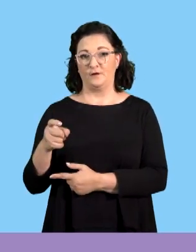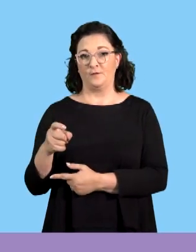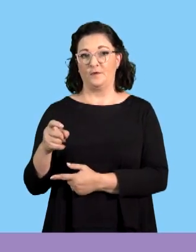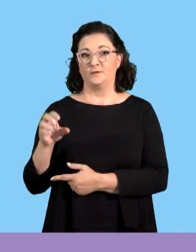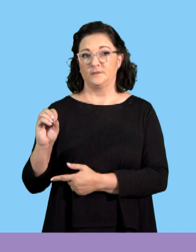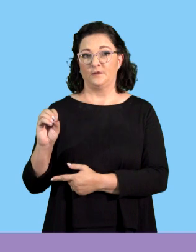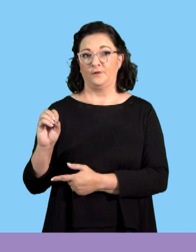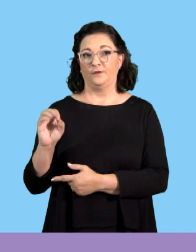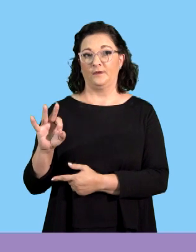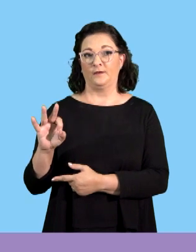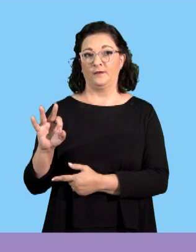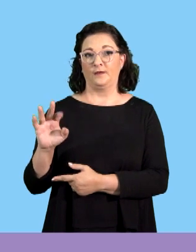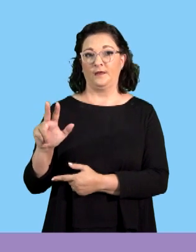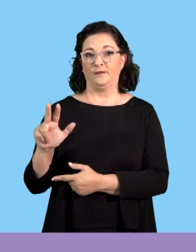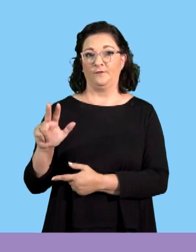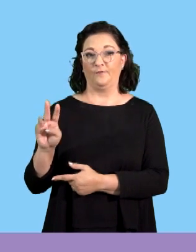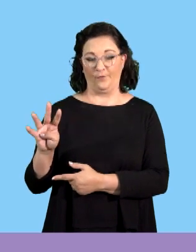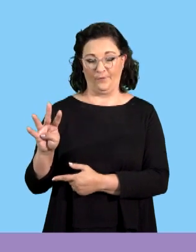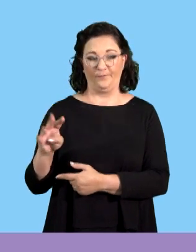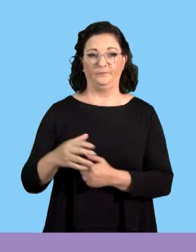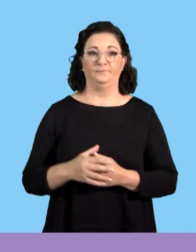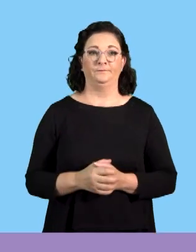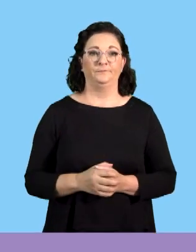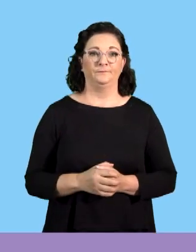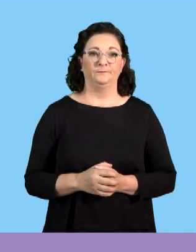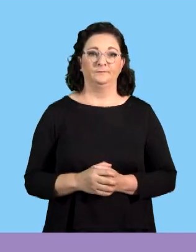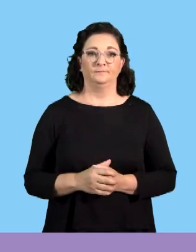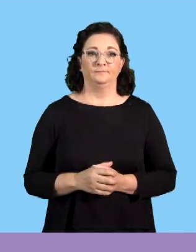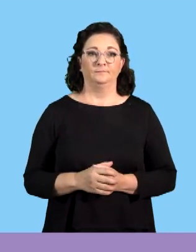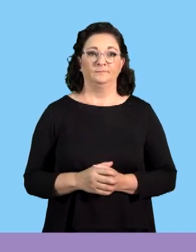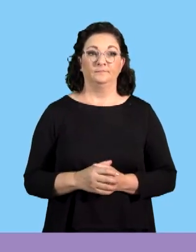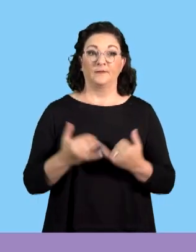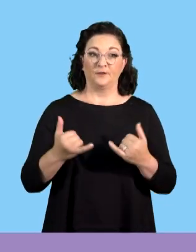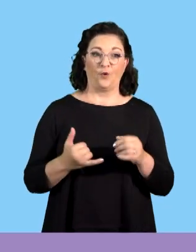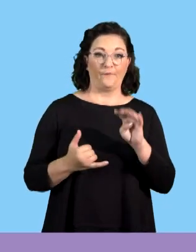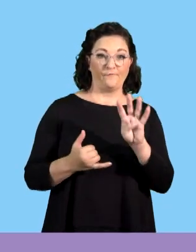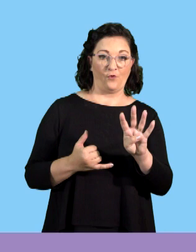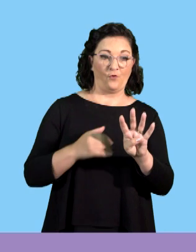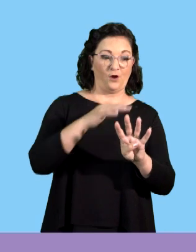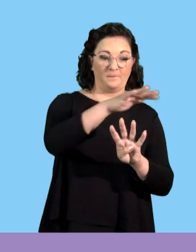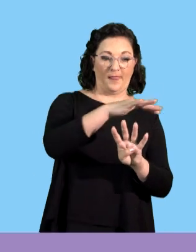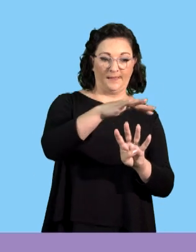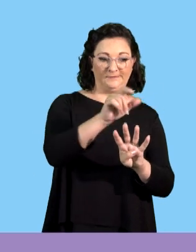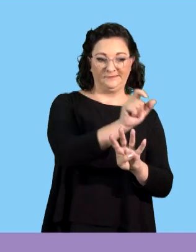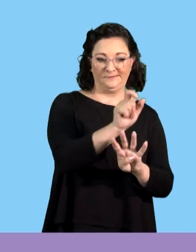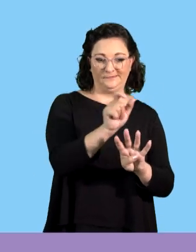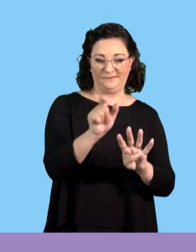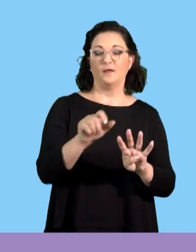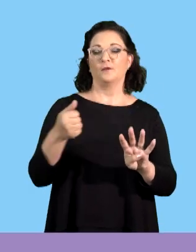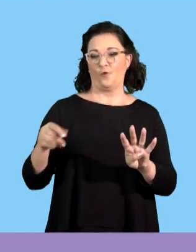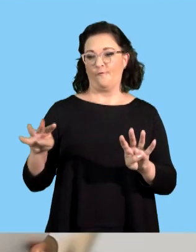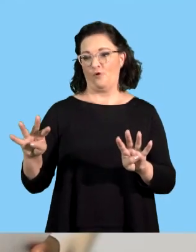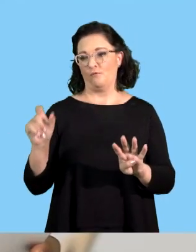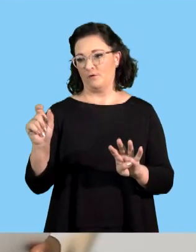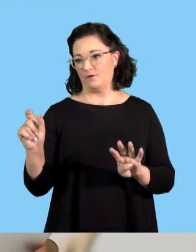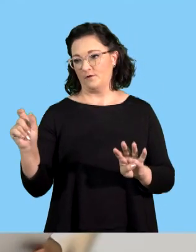153,0384. Now you have 4 decimals and 4 decimals. Then